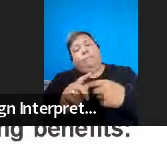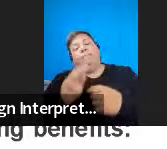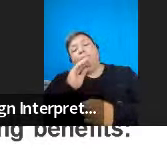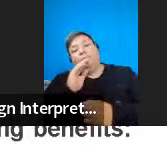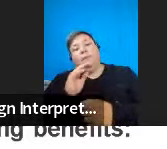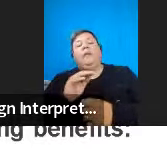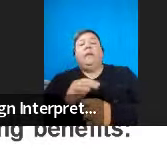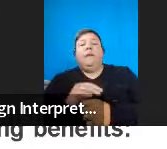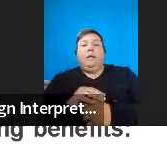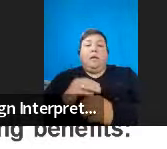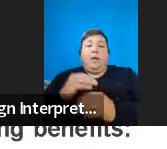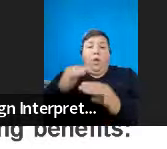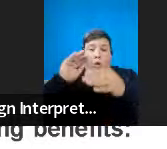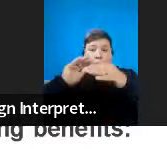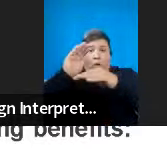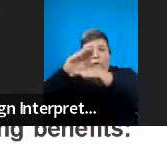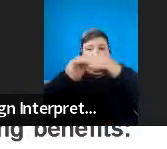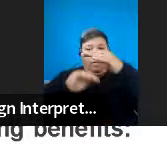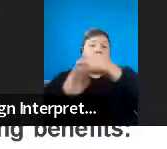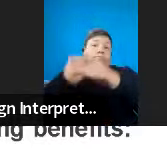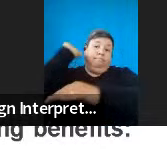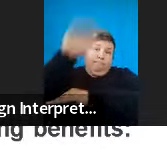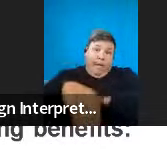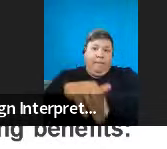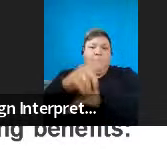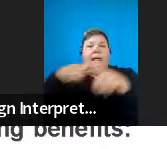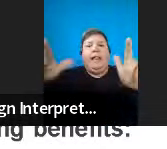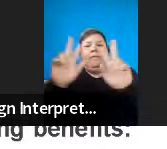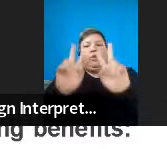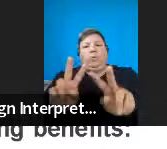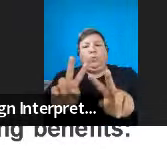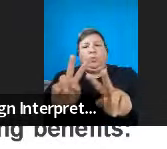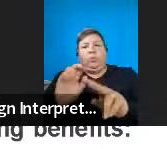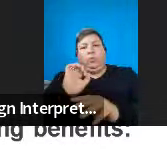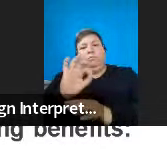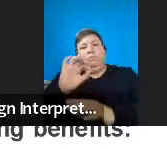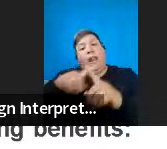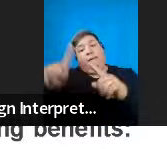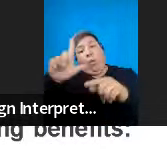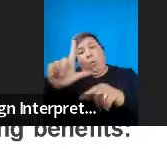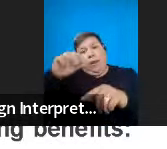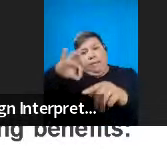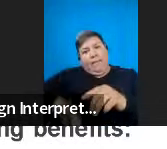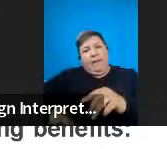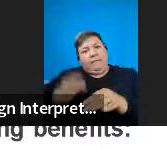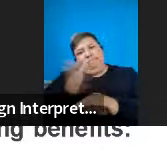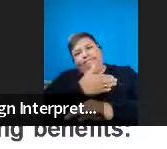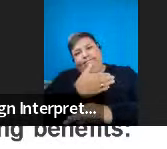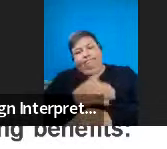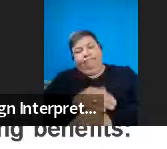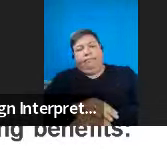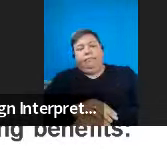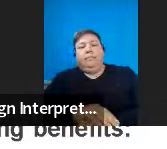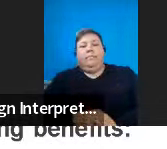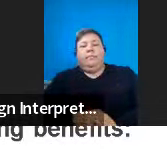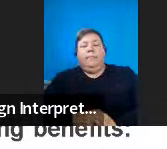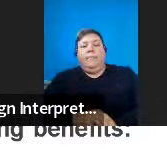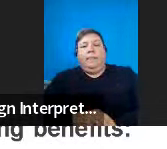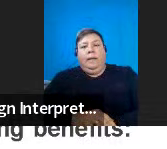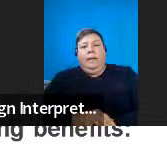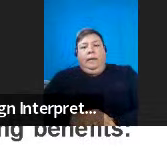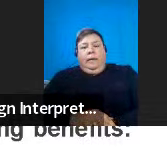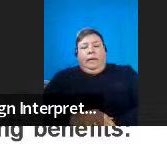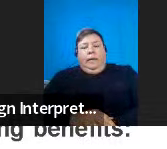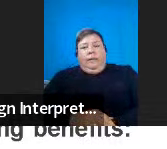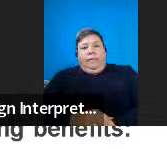and above level 1 benefits. So you will recognize that now we're talking exemptions. So that's a language